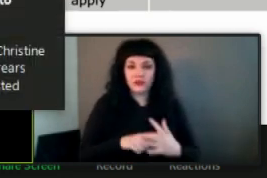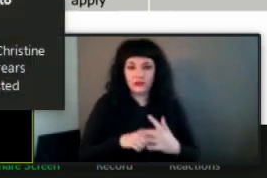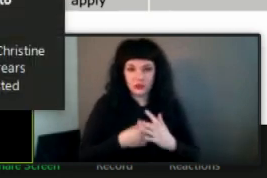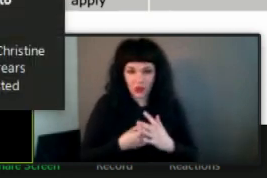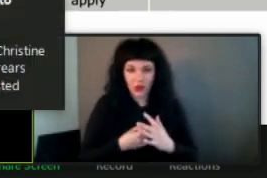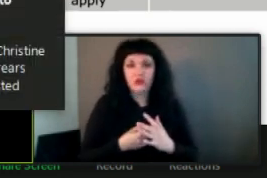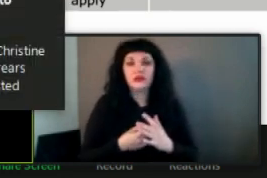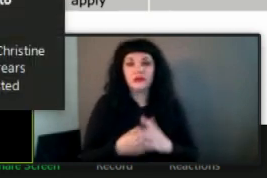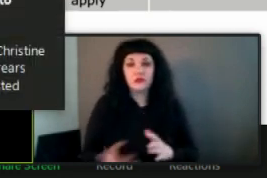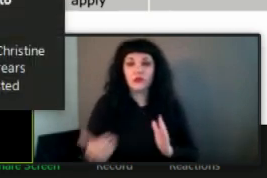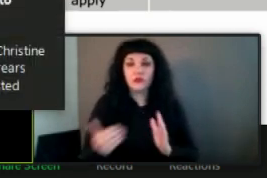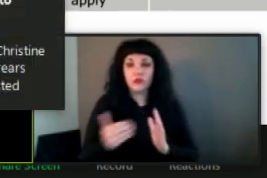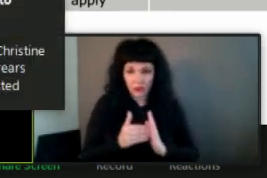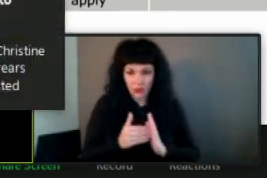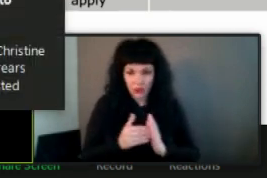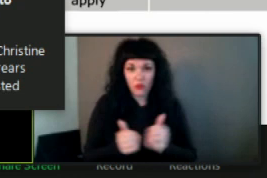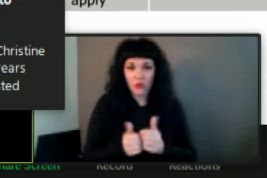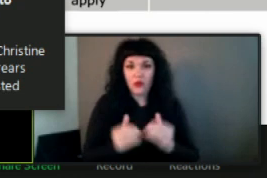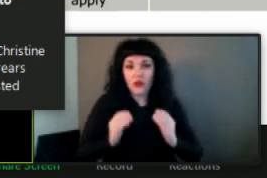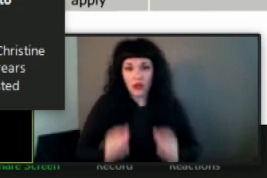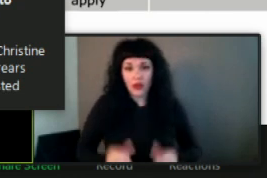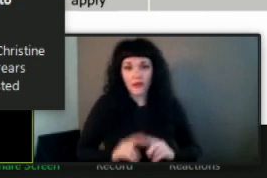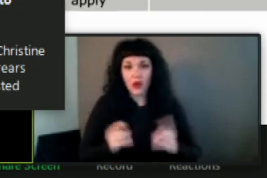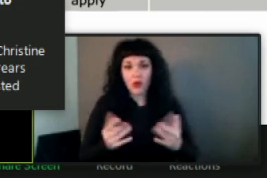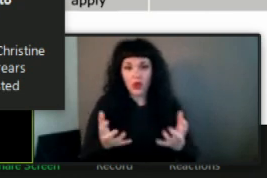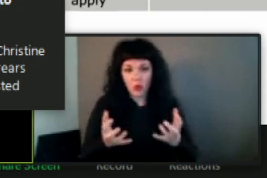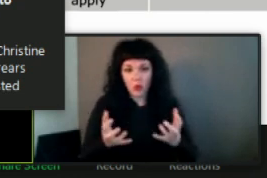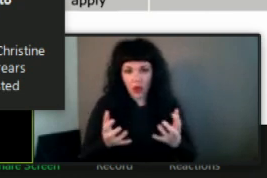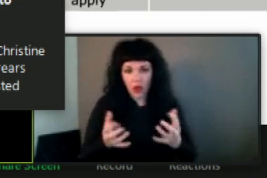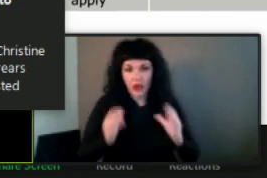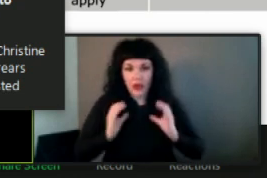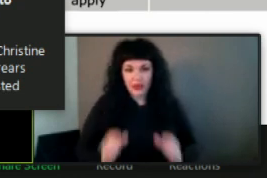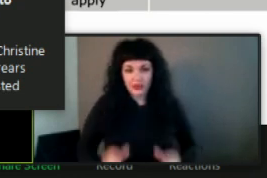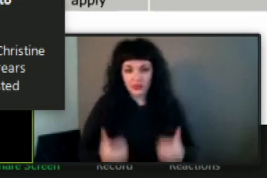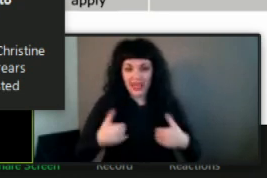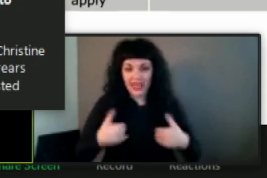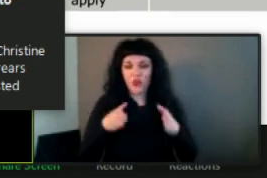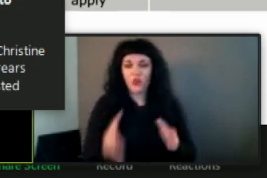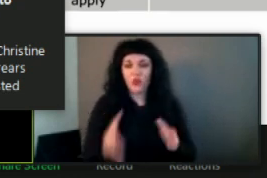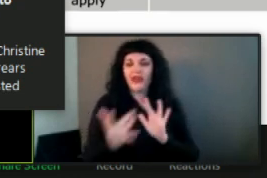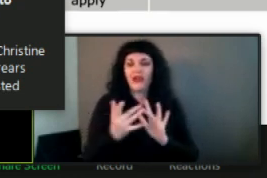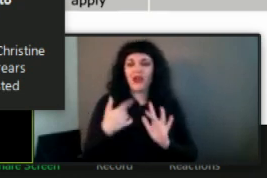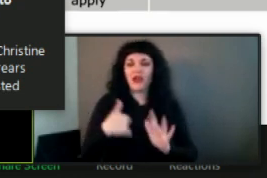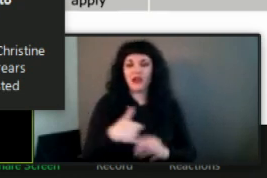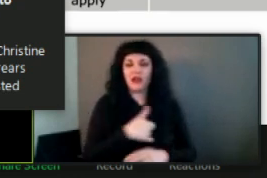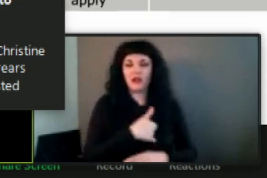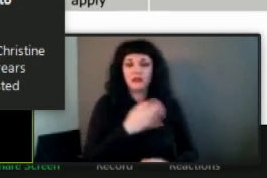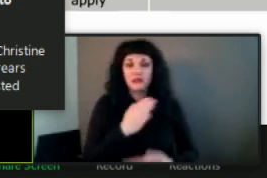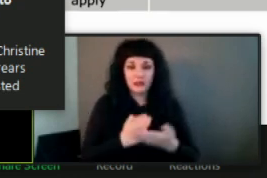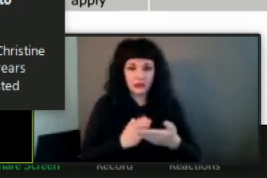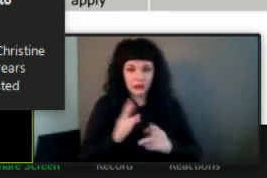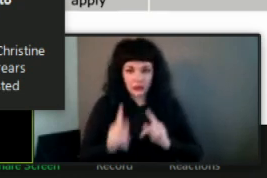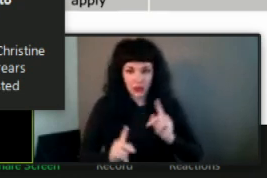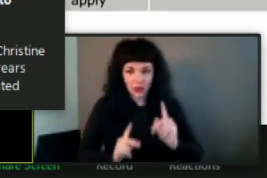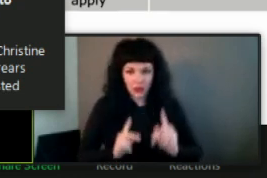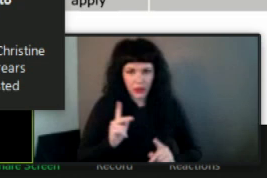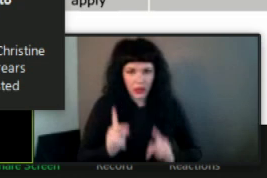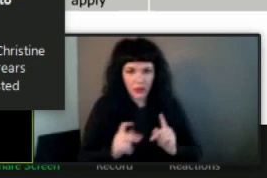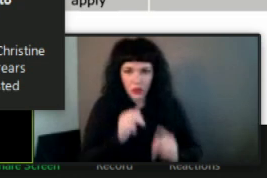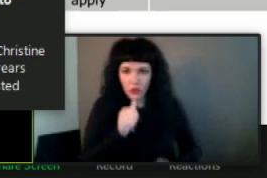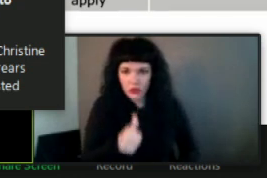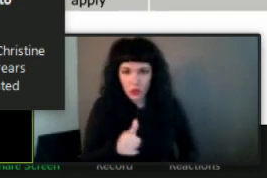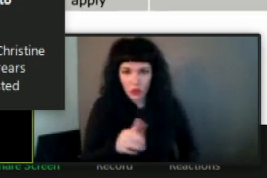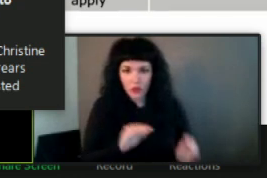way for customers to contact us. One of the things is some people don't move until they get the shut-off notice, so they don't